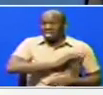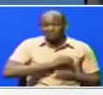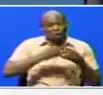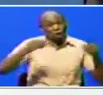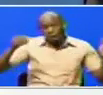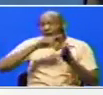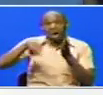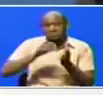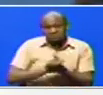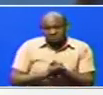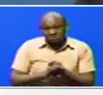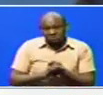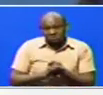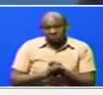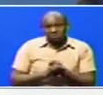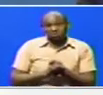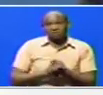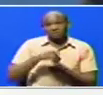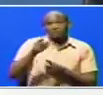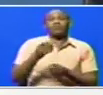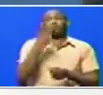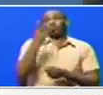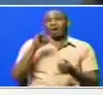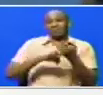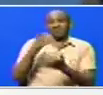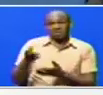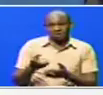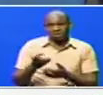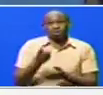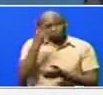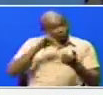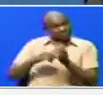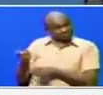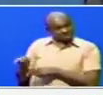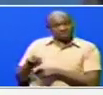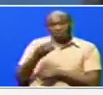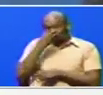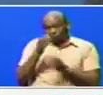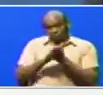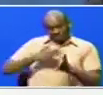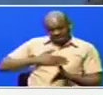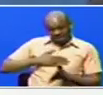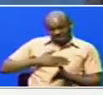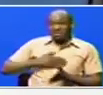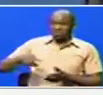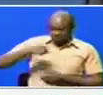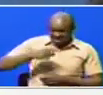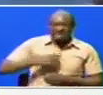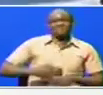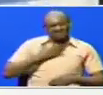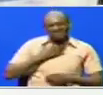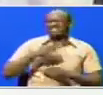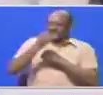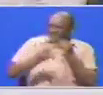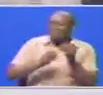hours. Our two wives here who have, as much as we have, traversed the